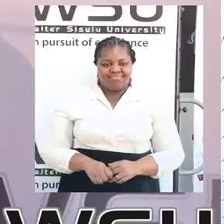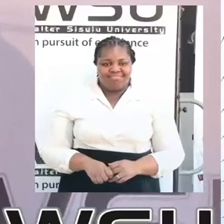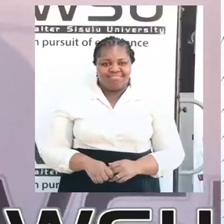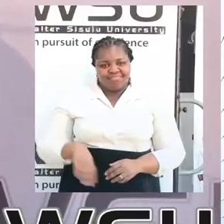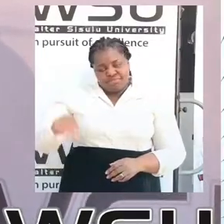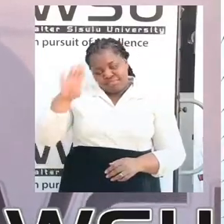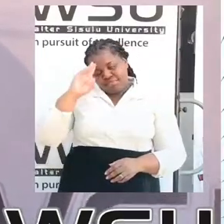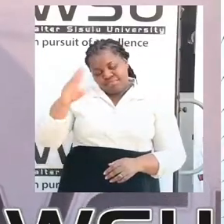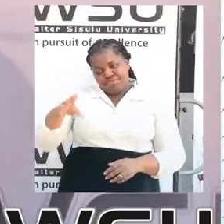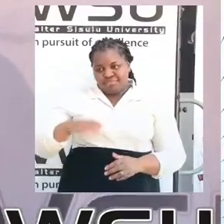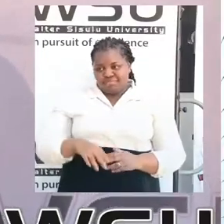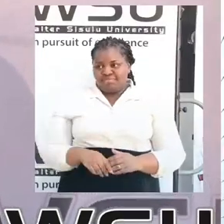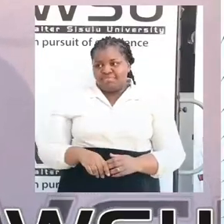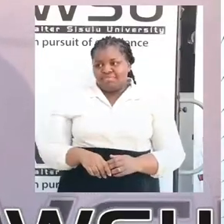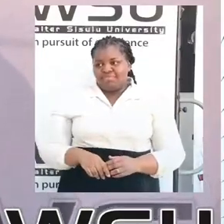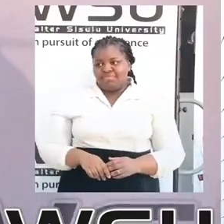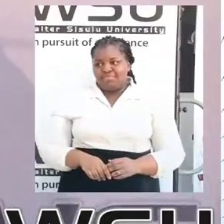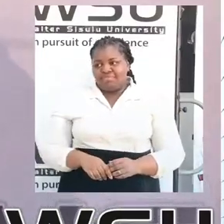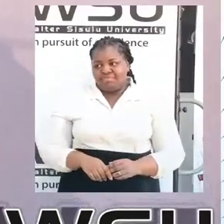Macheron.